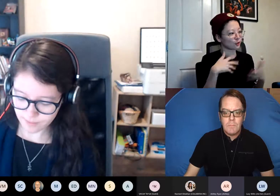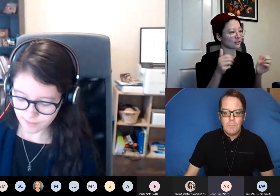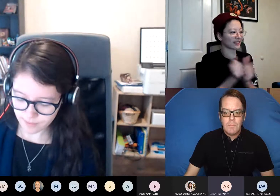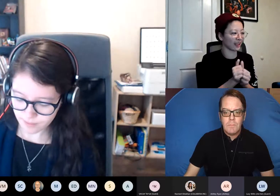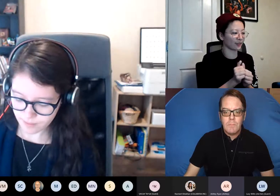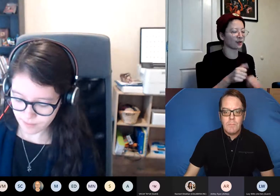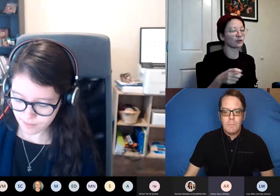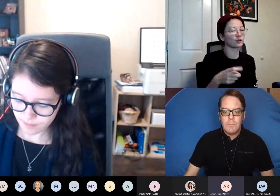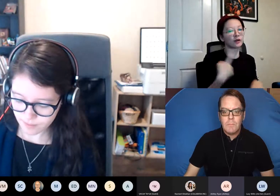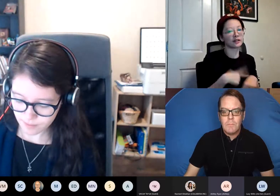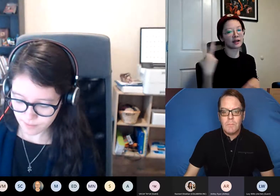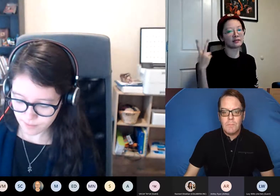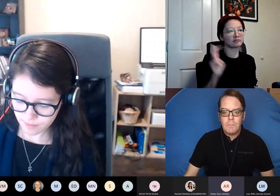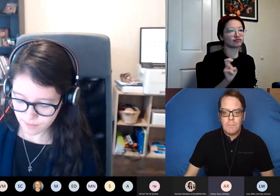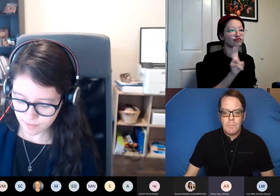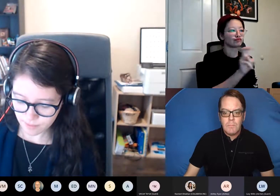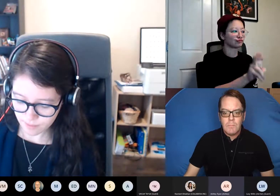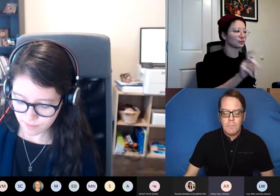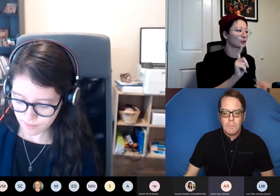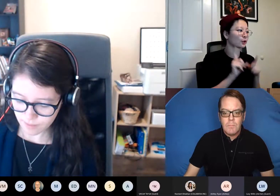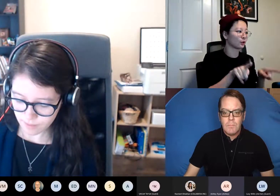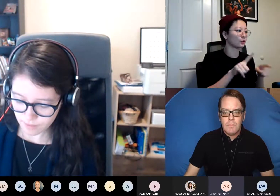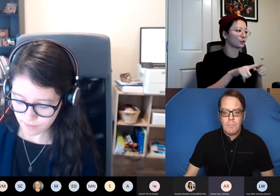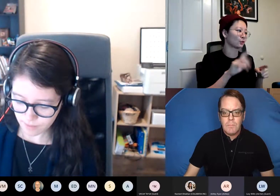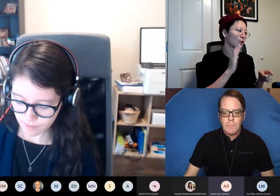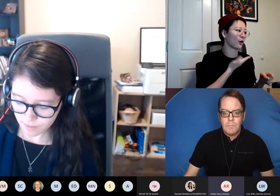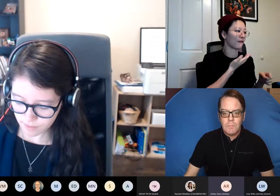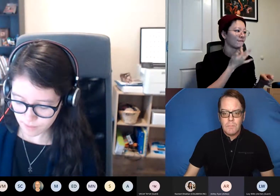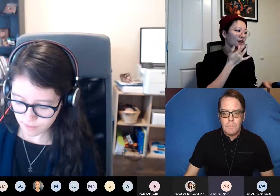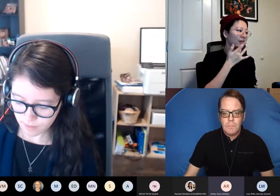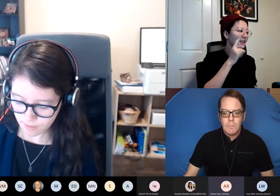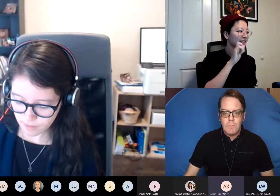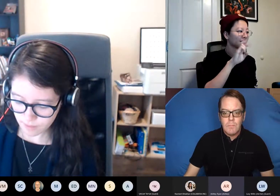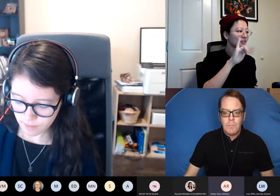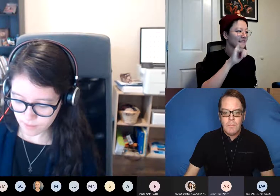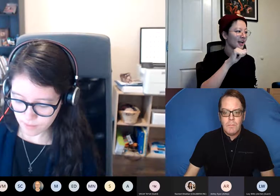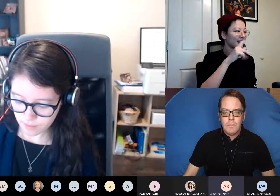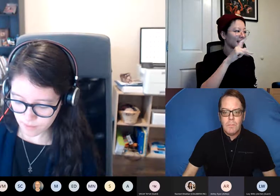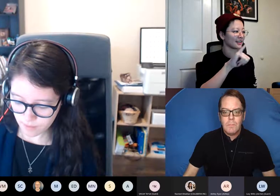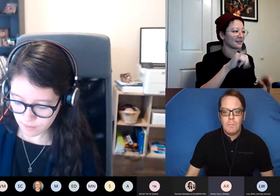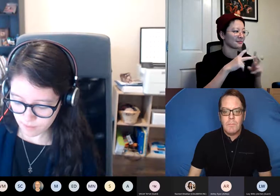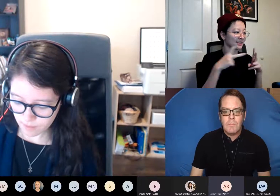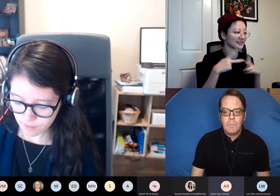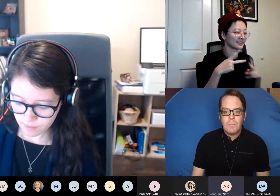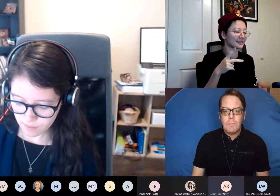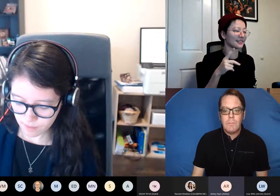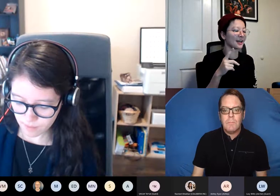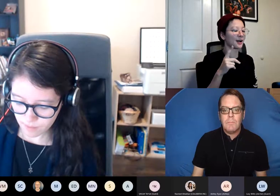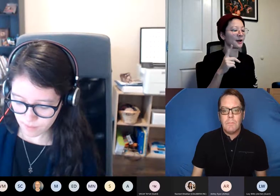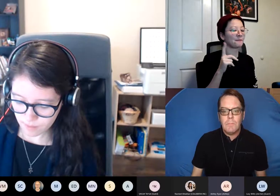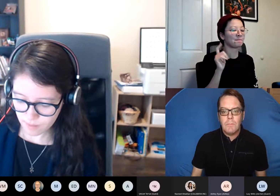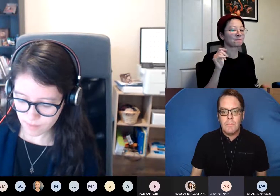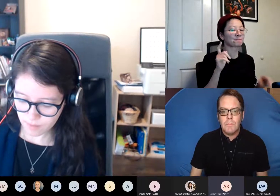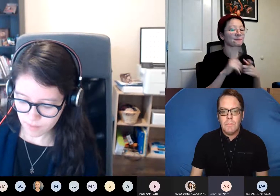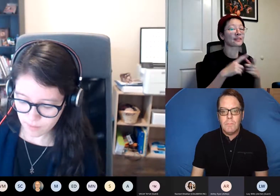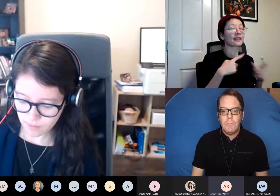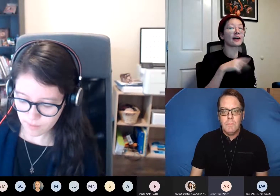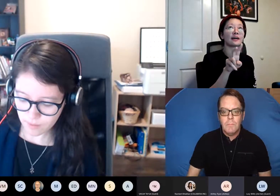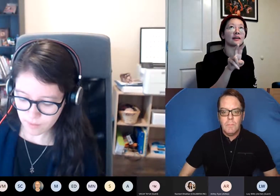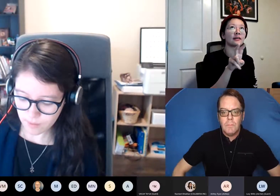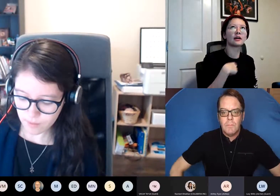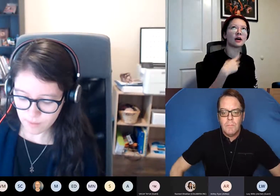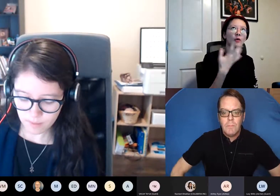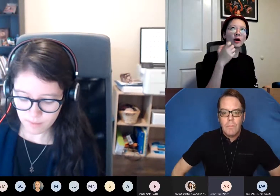together, which meant we spent a lot of lunch time together, a lot of social time together. There was one day where we went to our favorite teriyaki